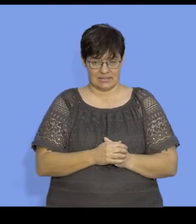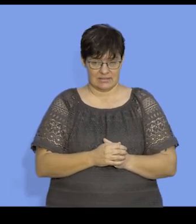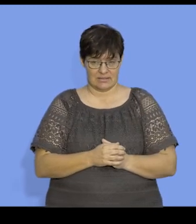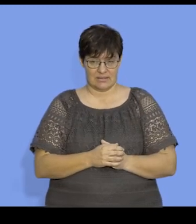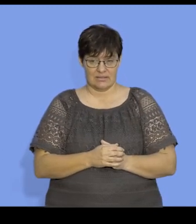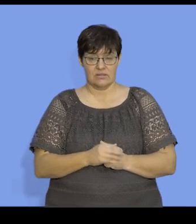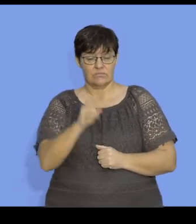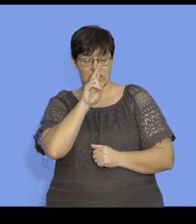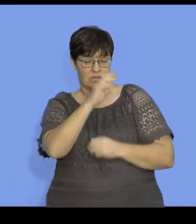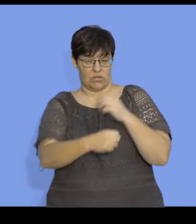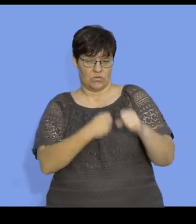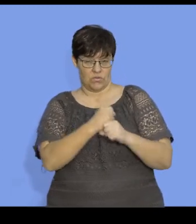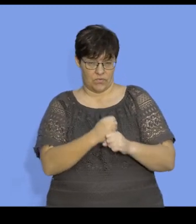here.